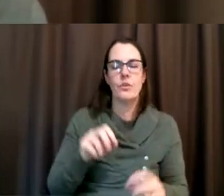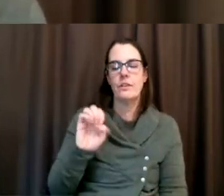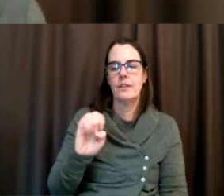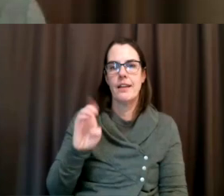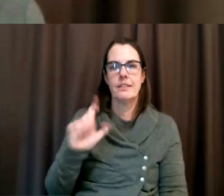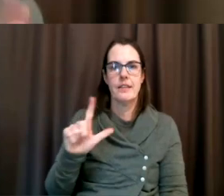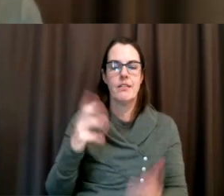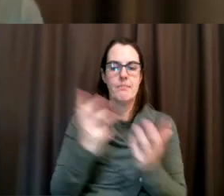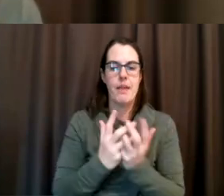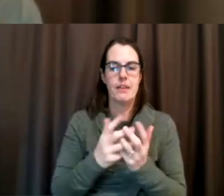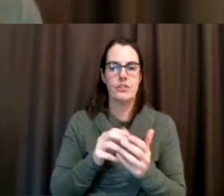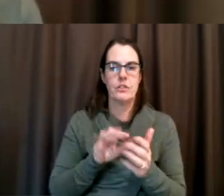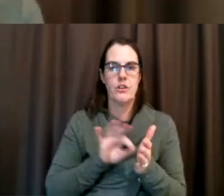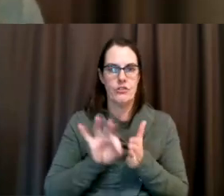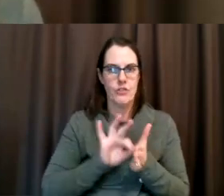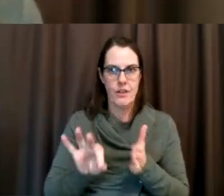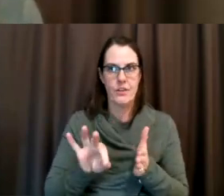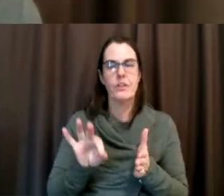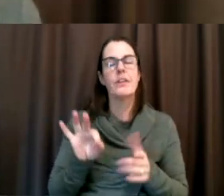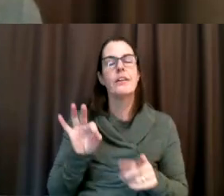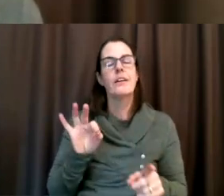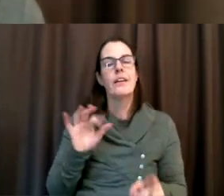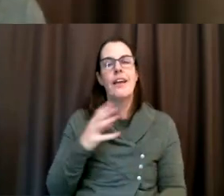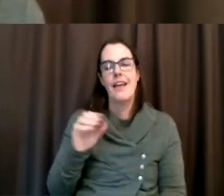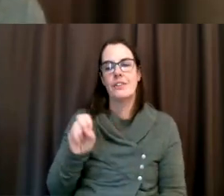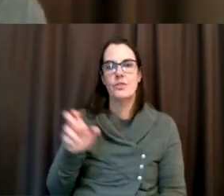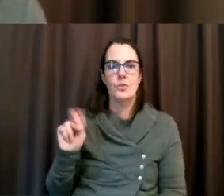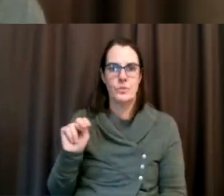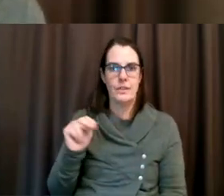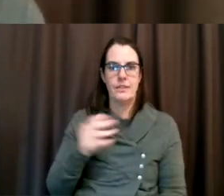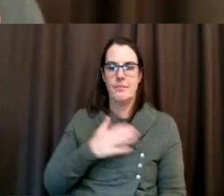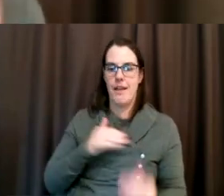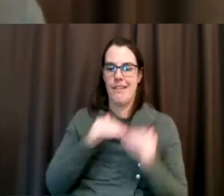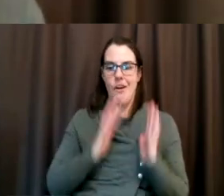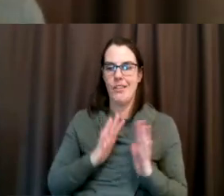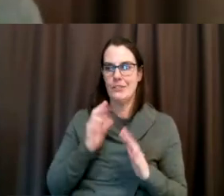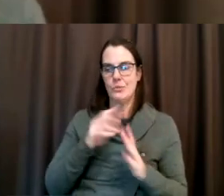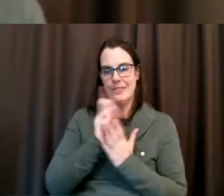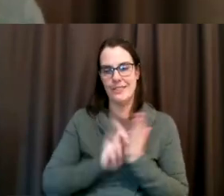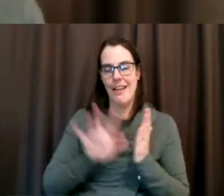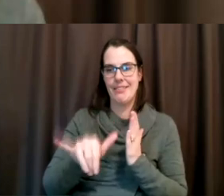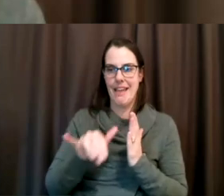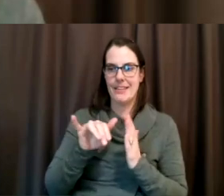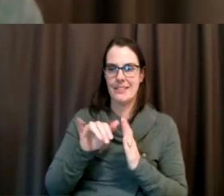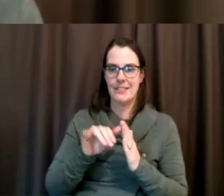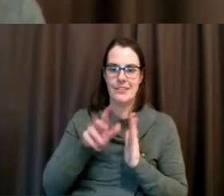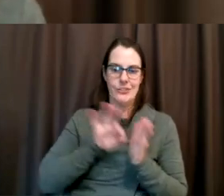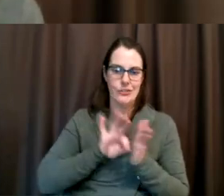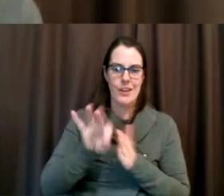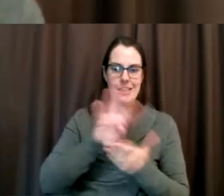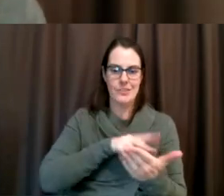similar. And Susan, my colleague who helped design that match tracker tracking spreadsheet, just noted